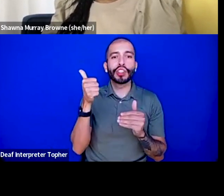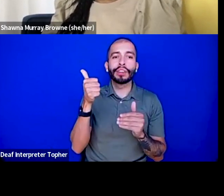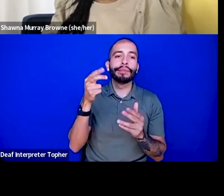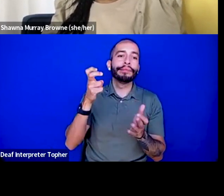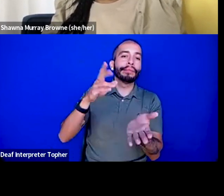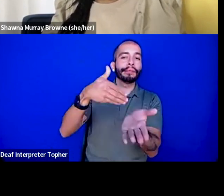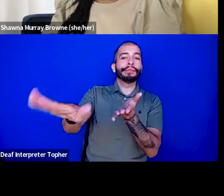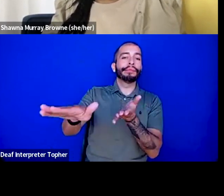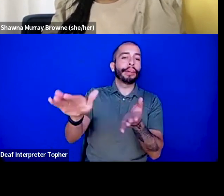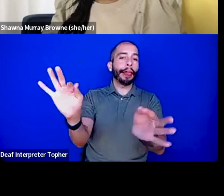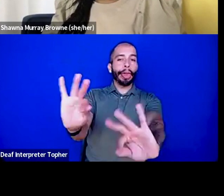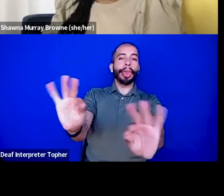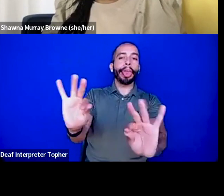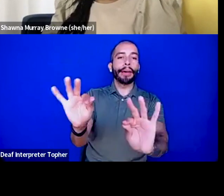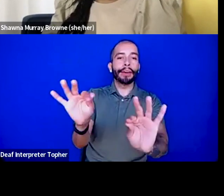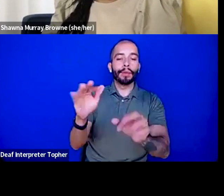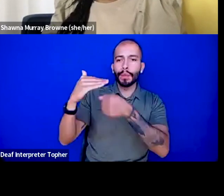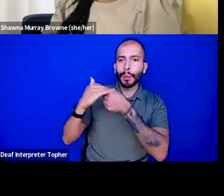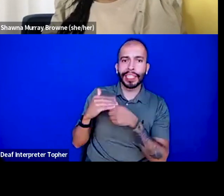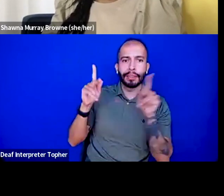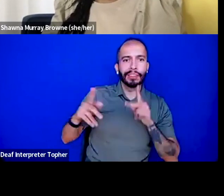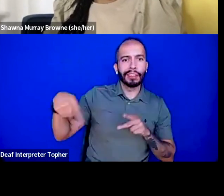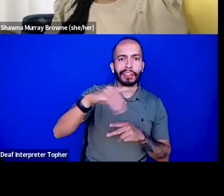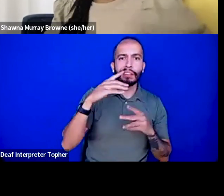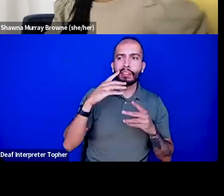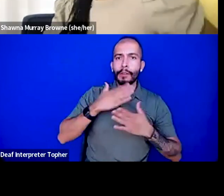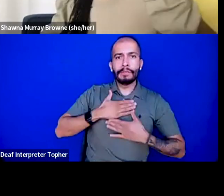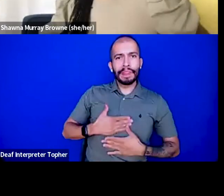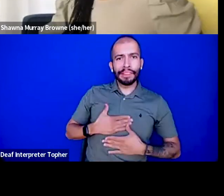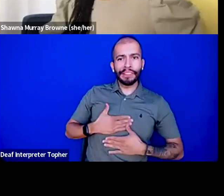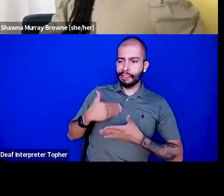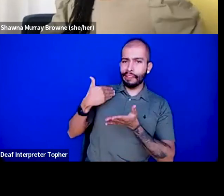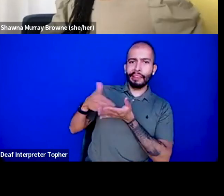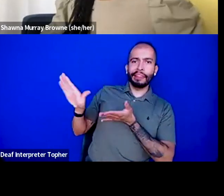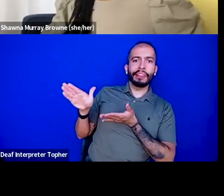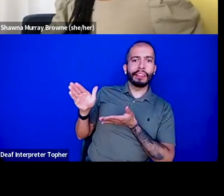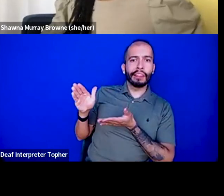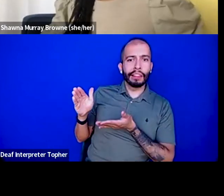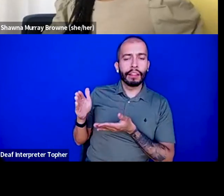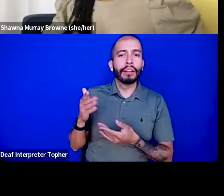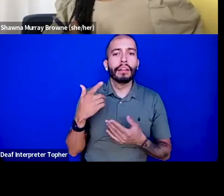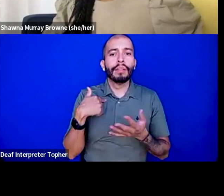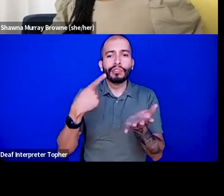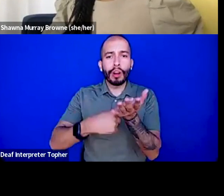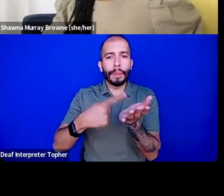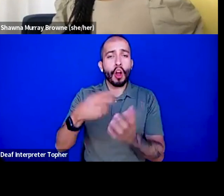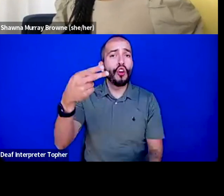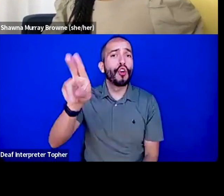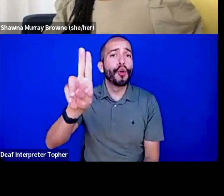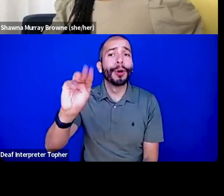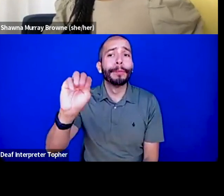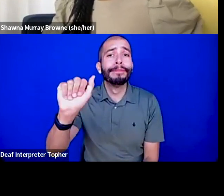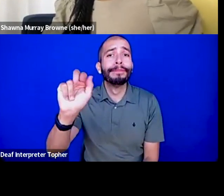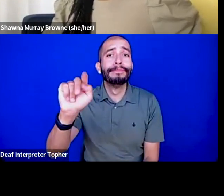is particularly relevant here because so much of what disability actually is just humanity. And so much of